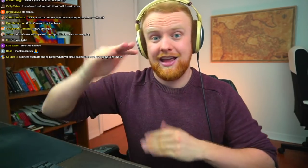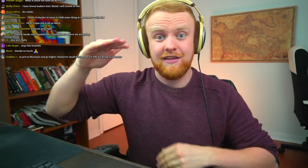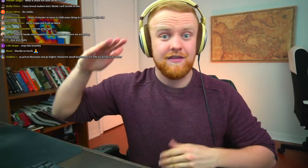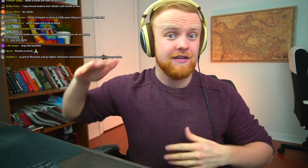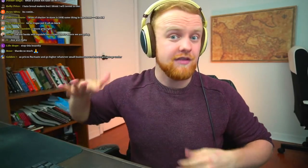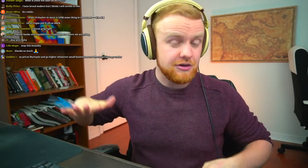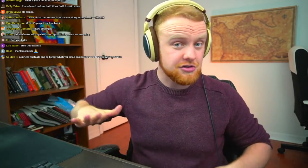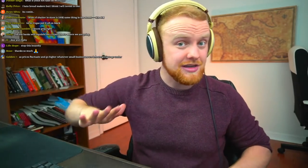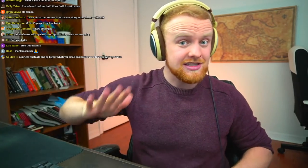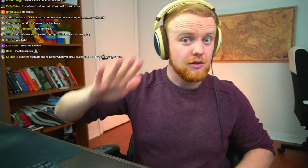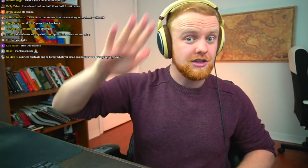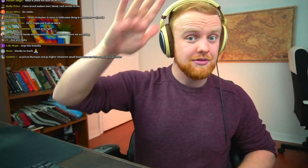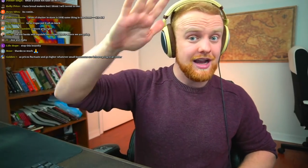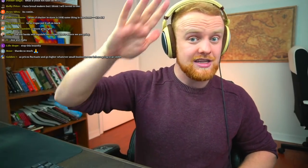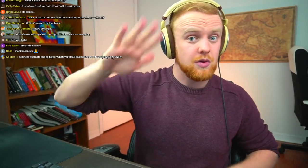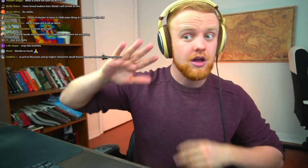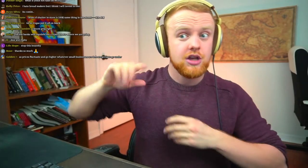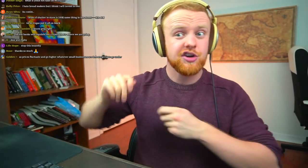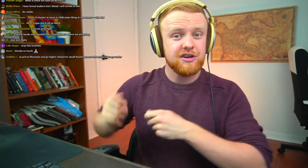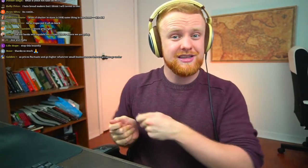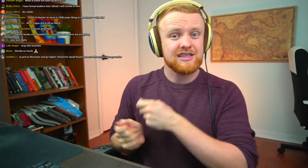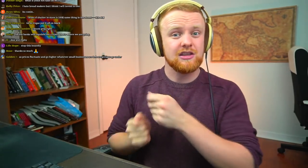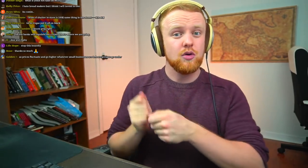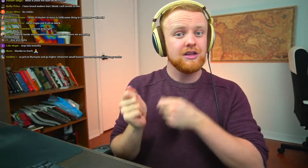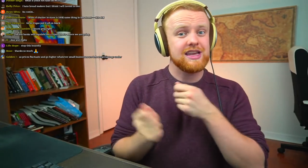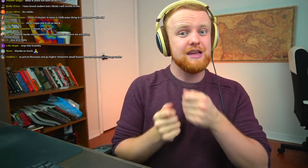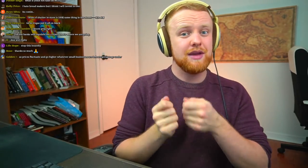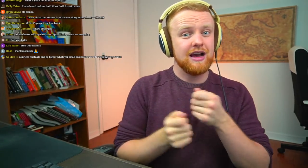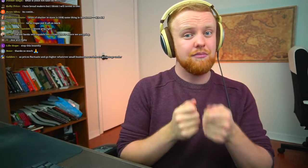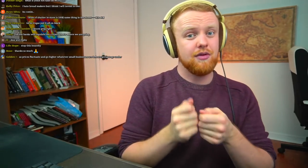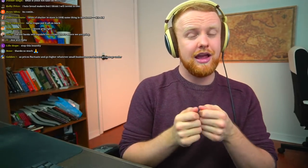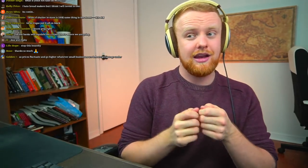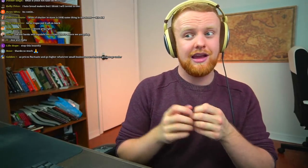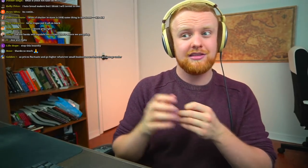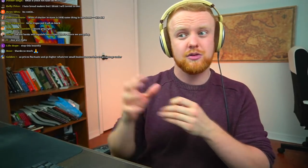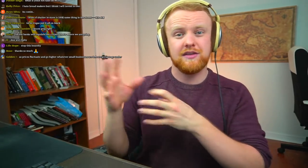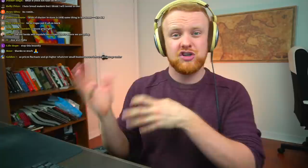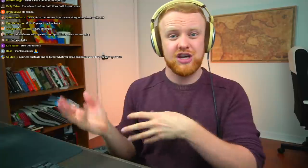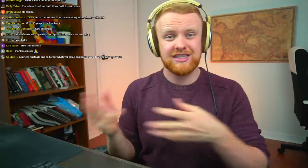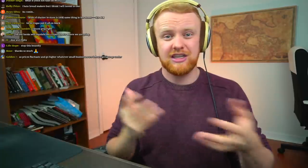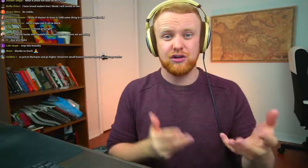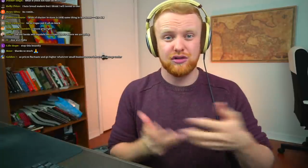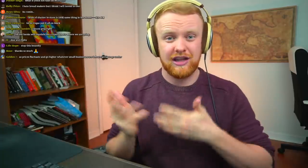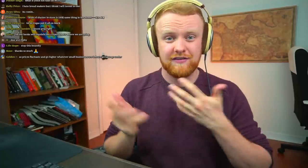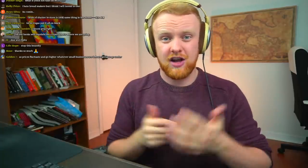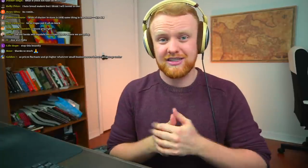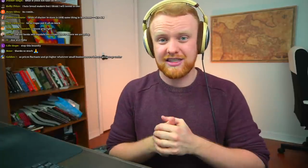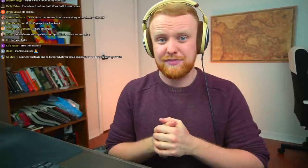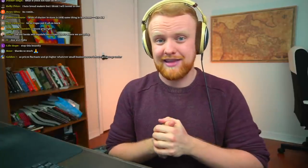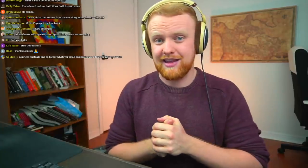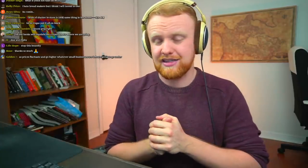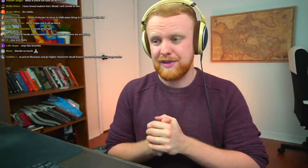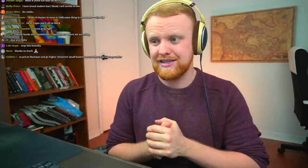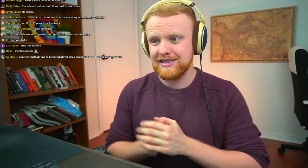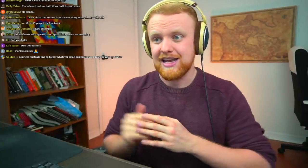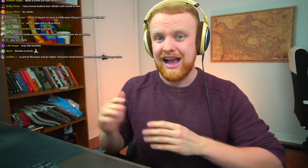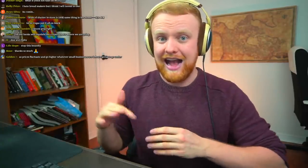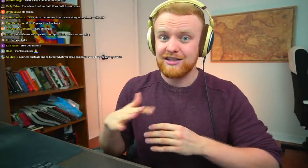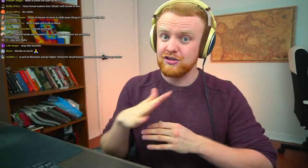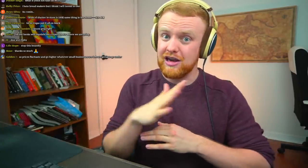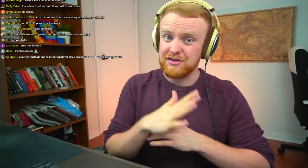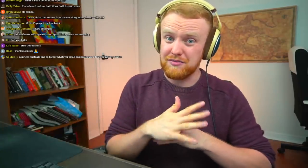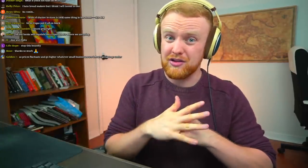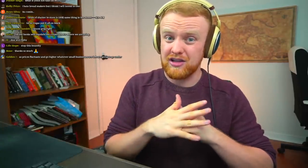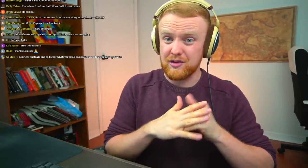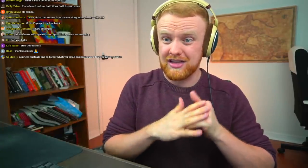that if interest rates slowly rise, well, you're going to be slowly keeping up and sort of adjusting your life cost expenses